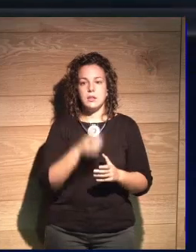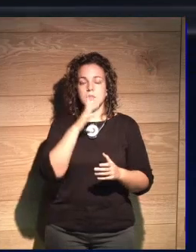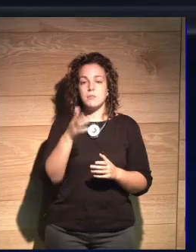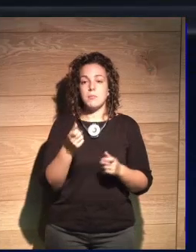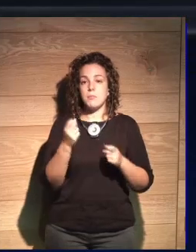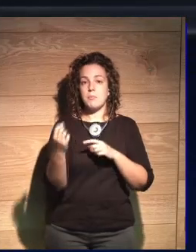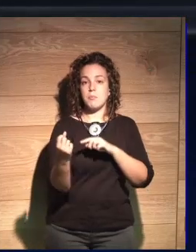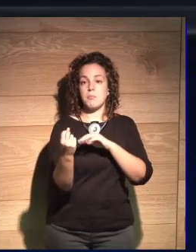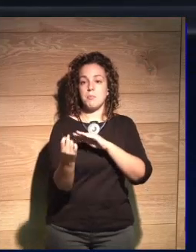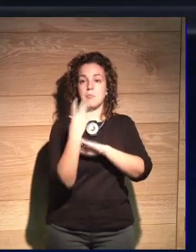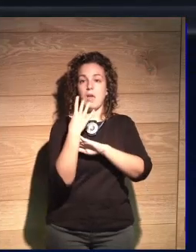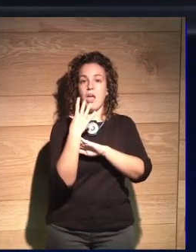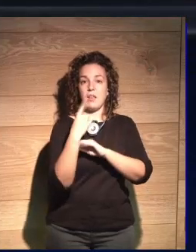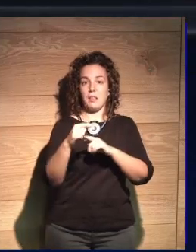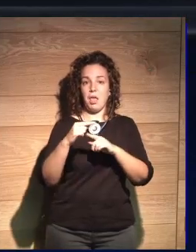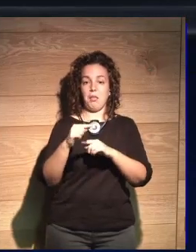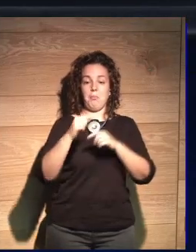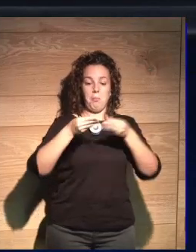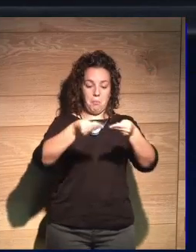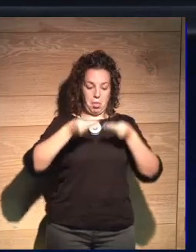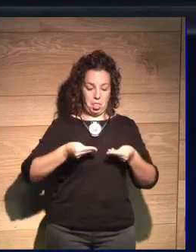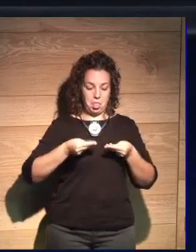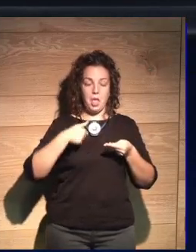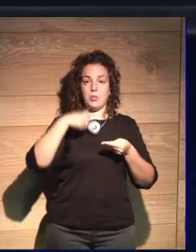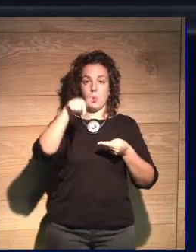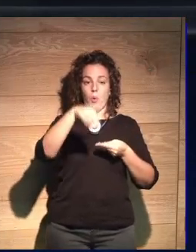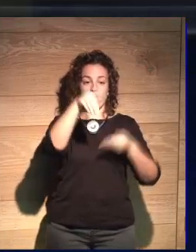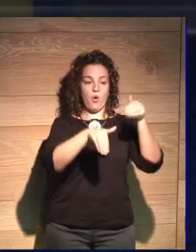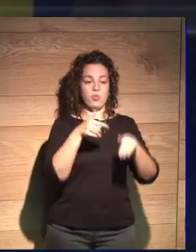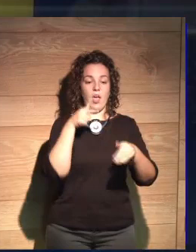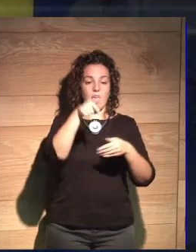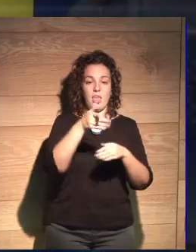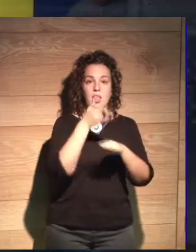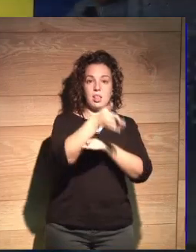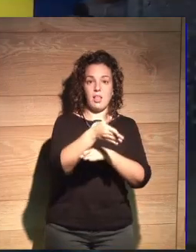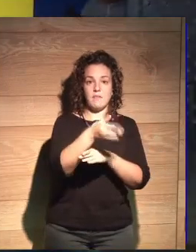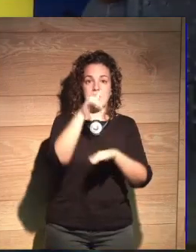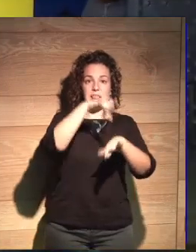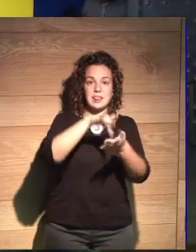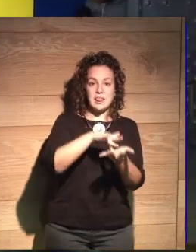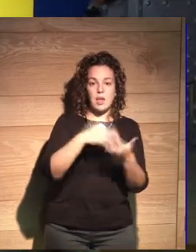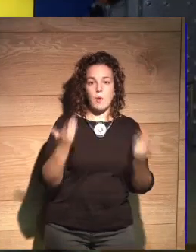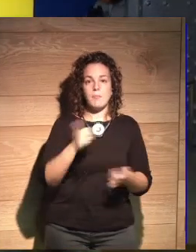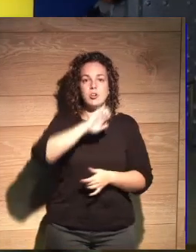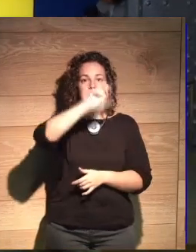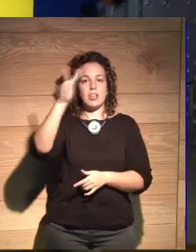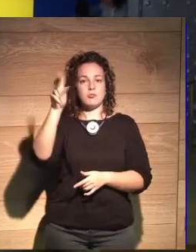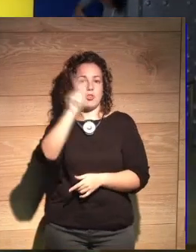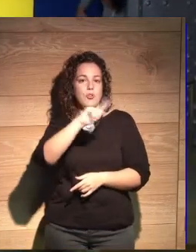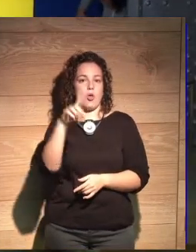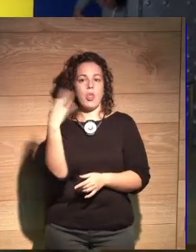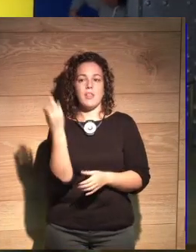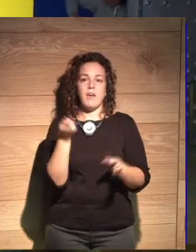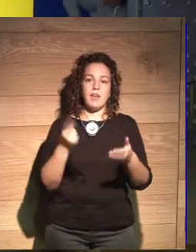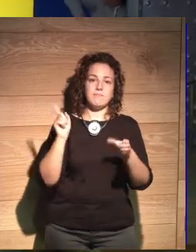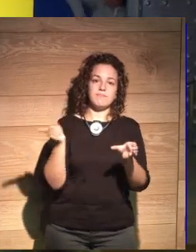or send in a ballot. In the United States, it's not that way. American citizens have to register to vote, and